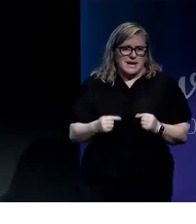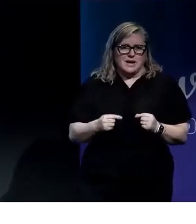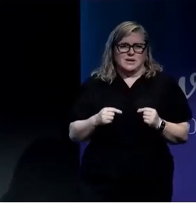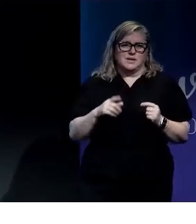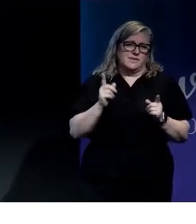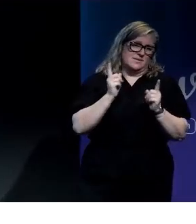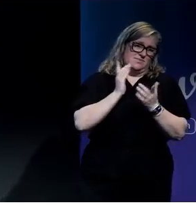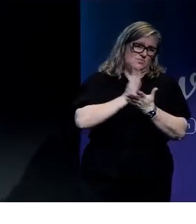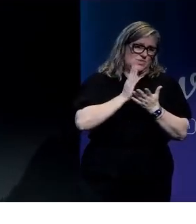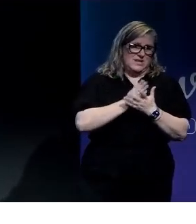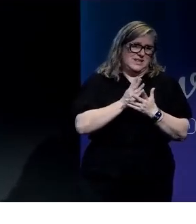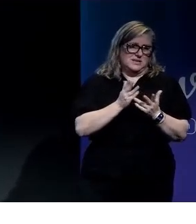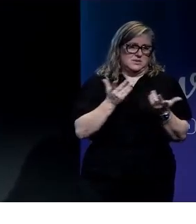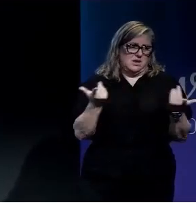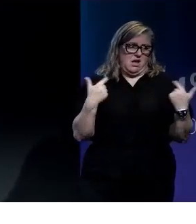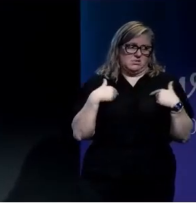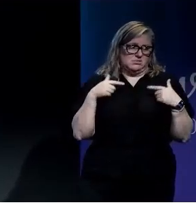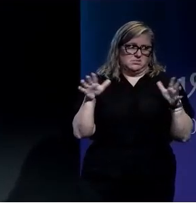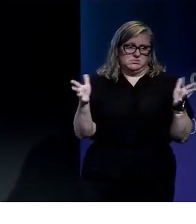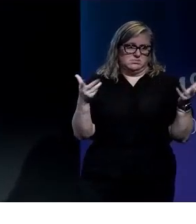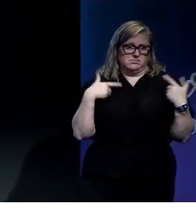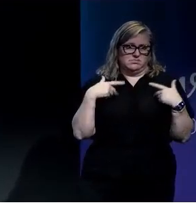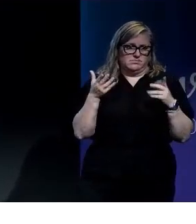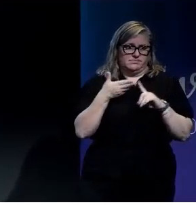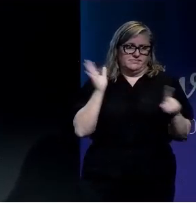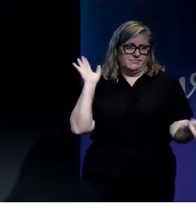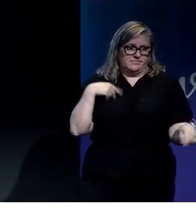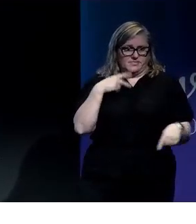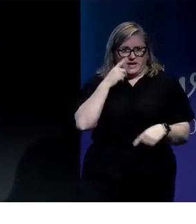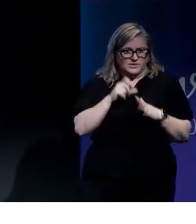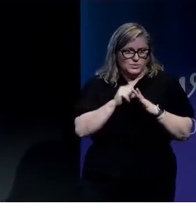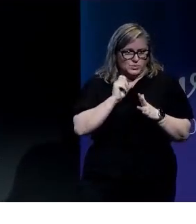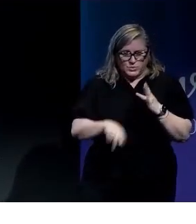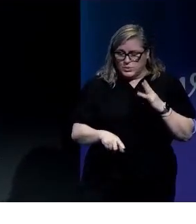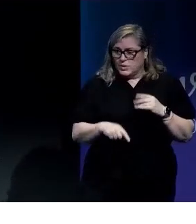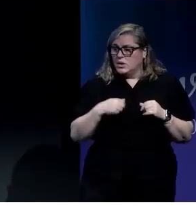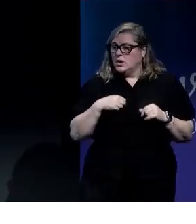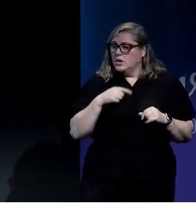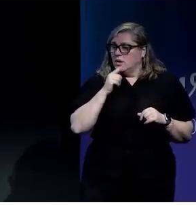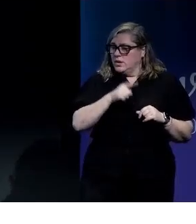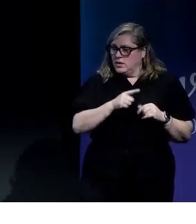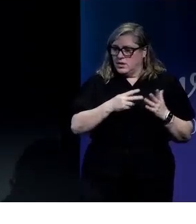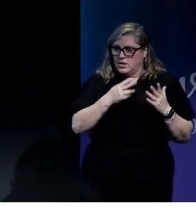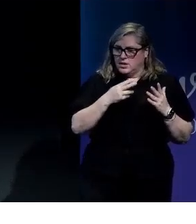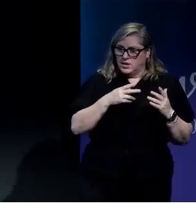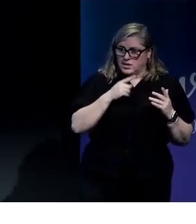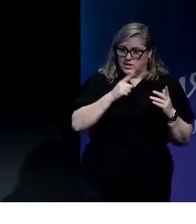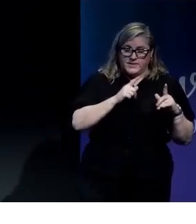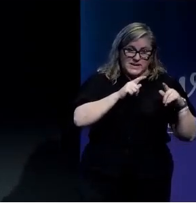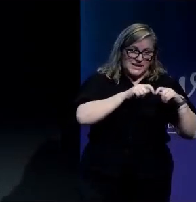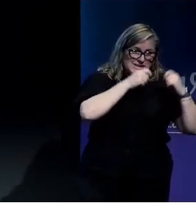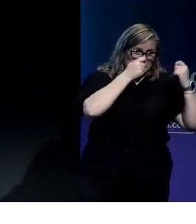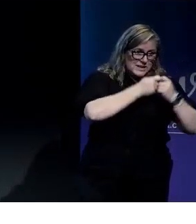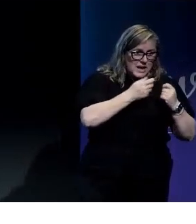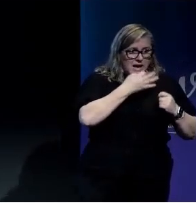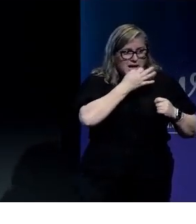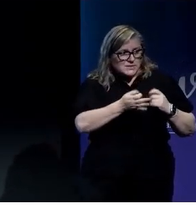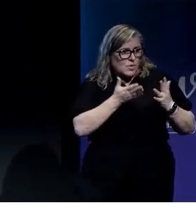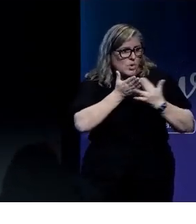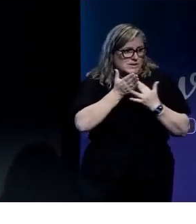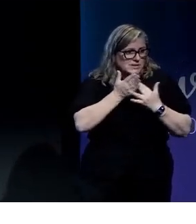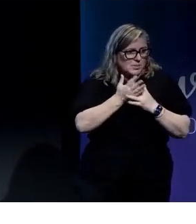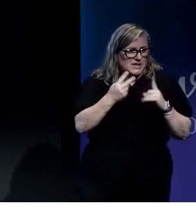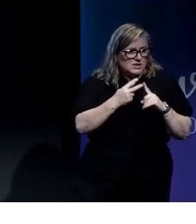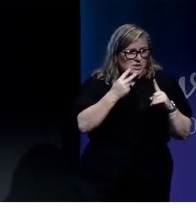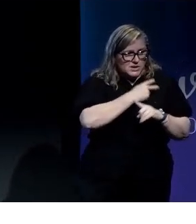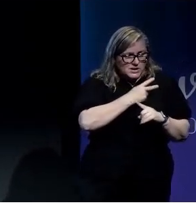West. So provide ways for different teams across the organization to report vendors and ask for accessibility reviews. So you can